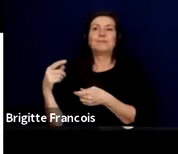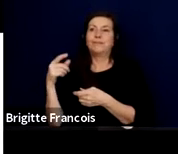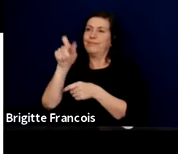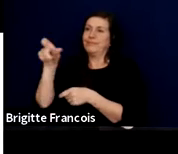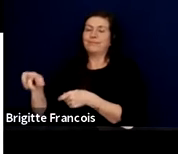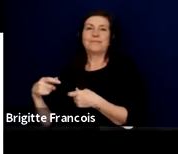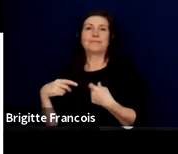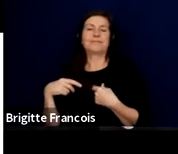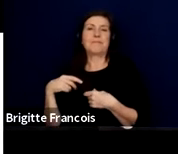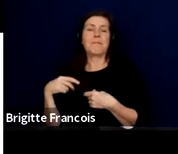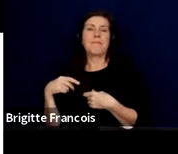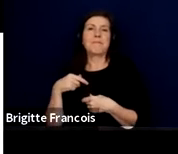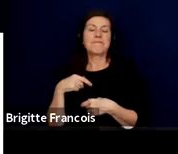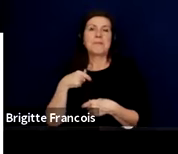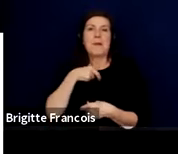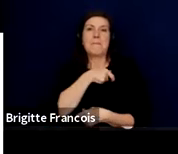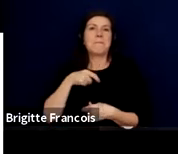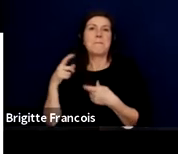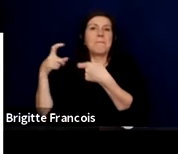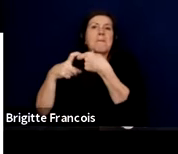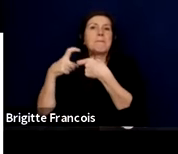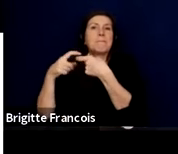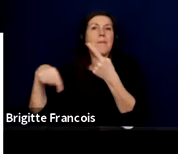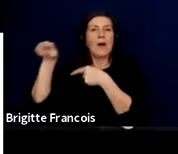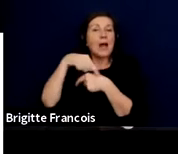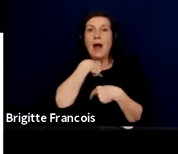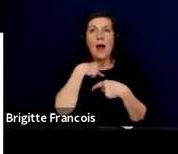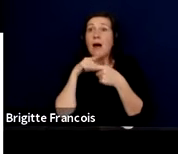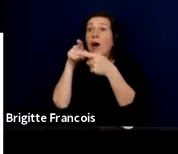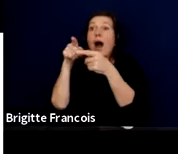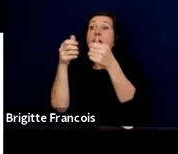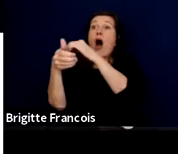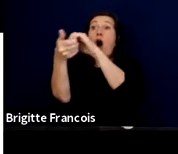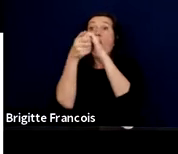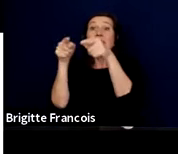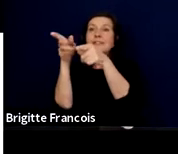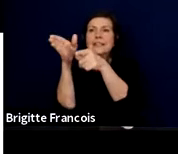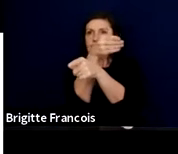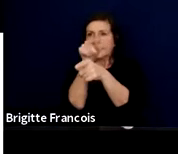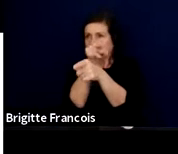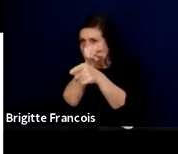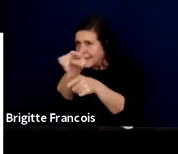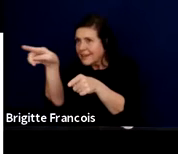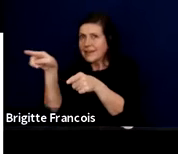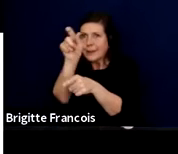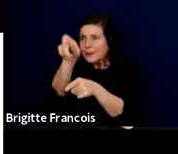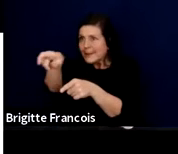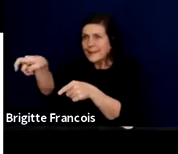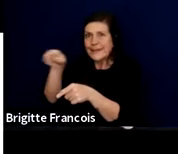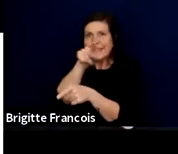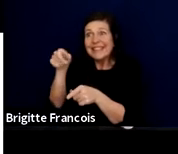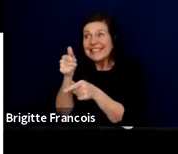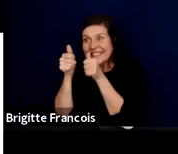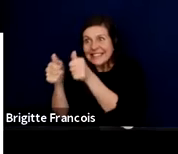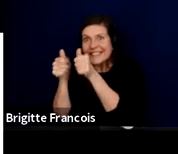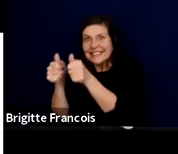empowerment to be at the users, not at the organization level. So that was one of idea,